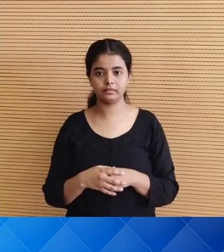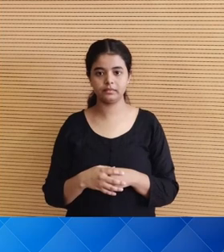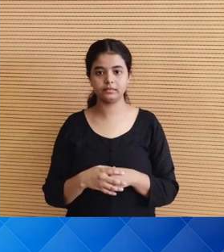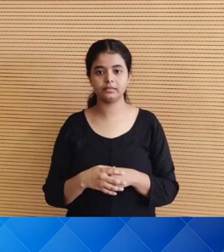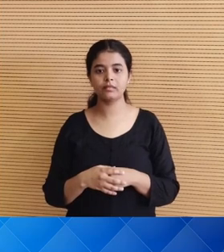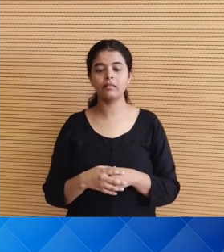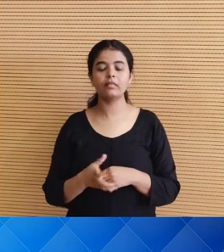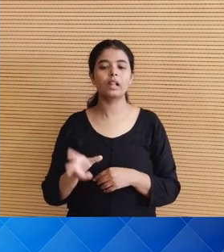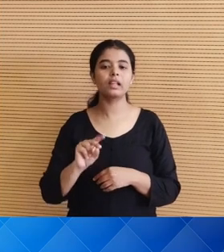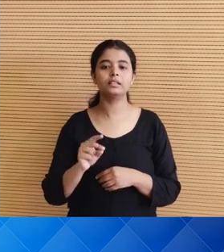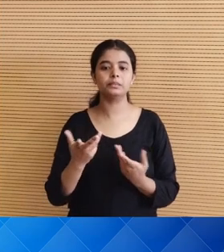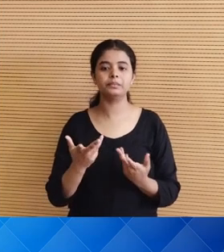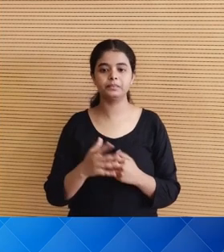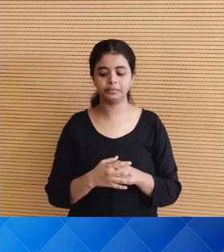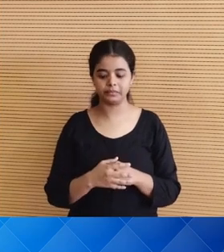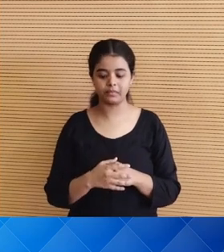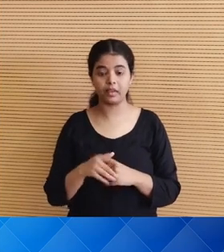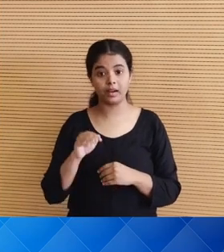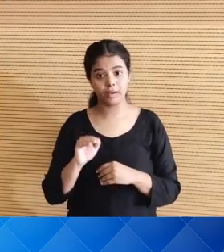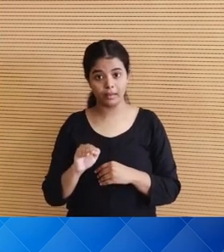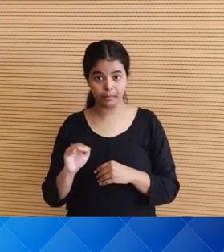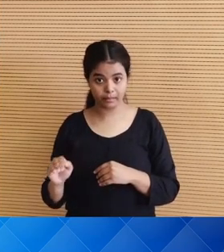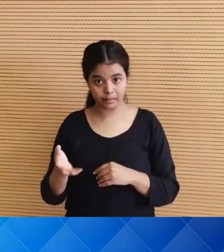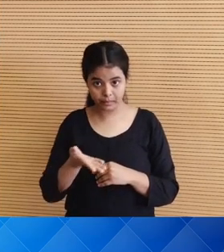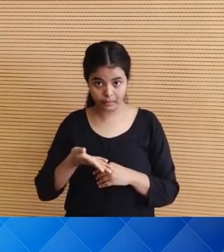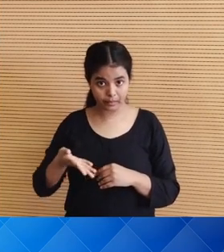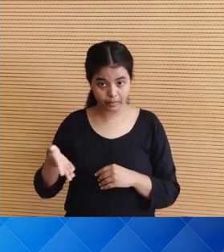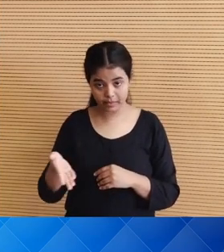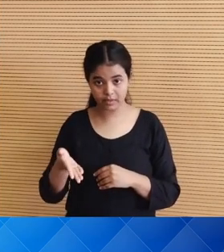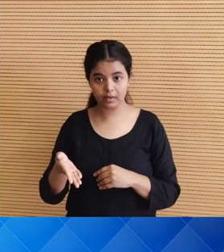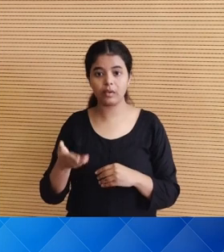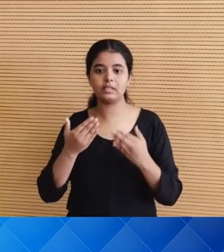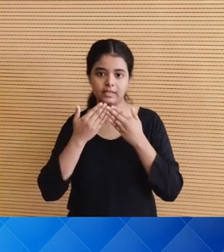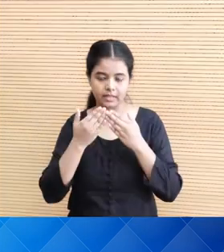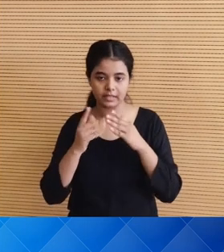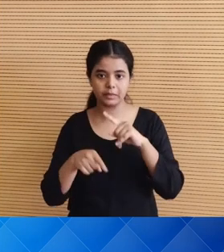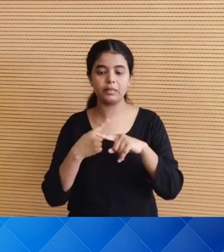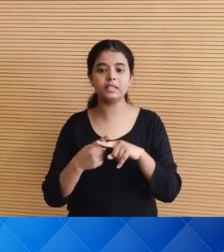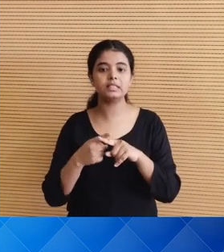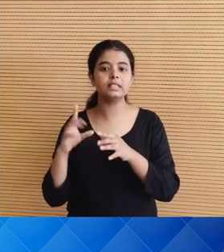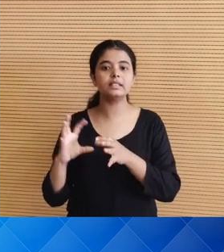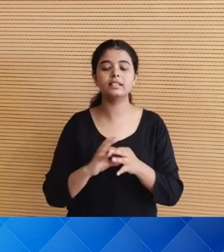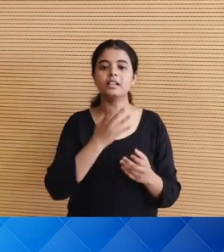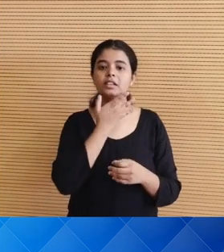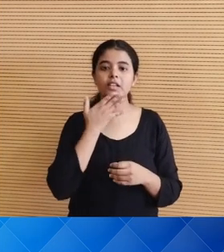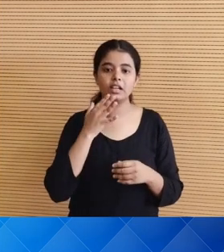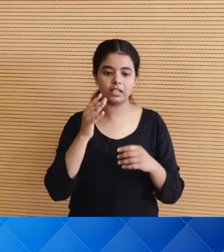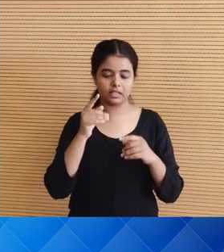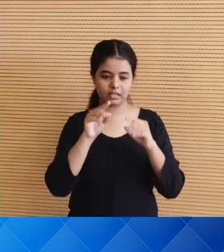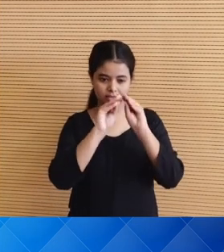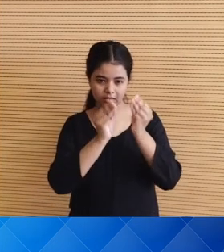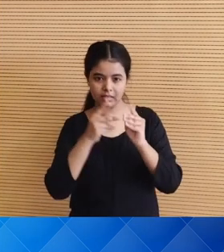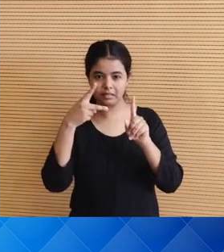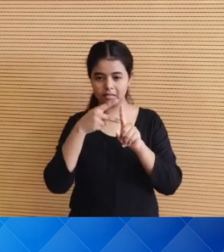Apart from that, it is very important to build an understanding about colors, shapes, alphabets, and numbers. Teamwork and collaboration is